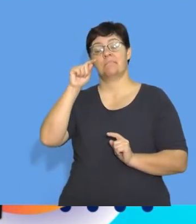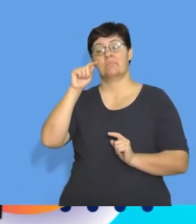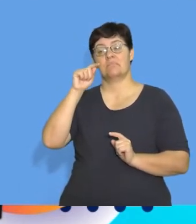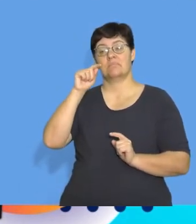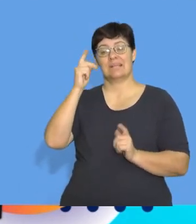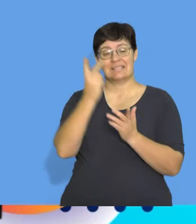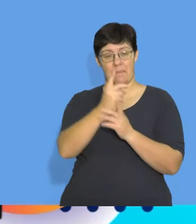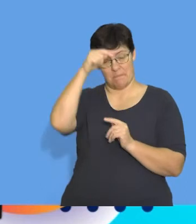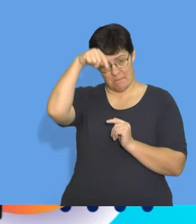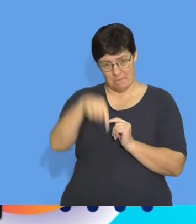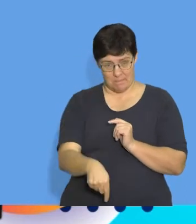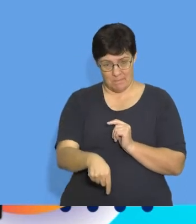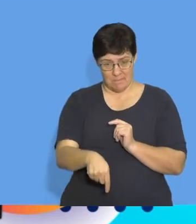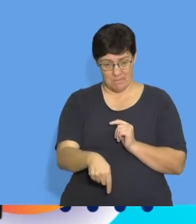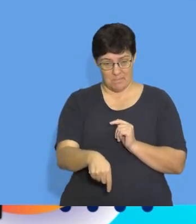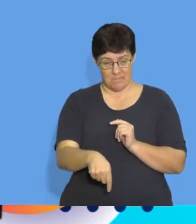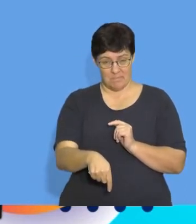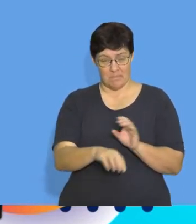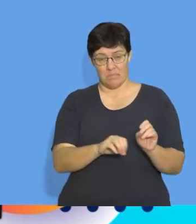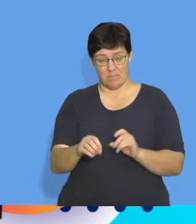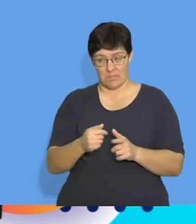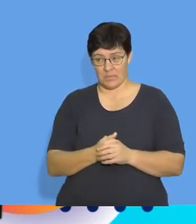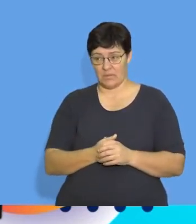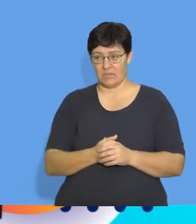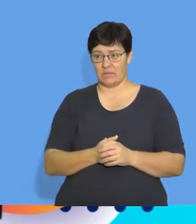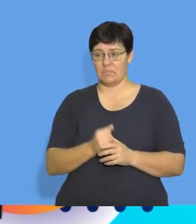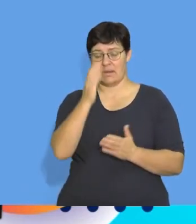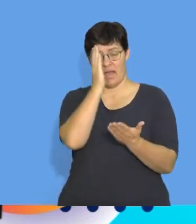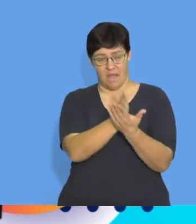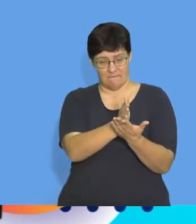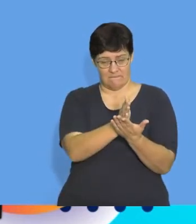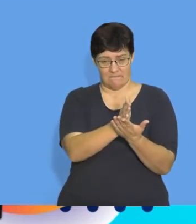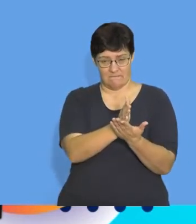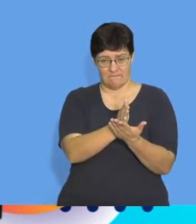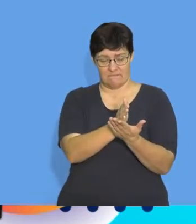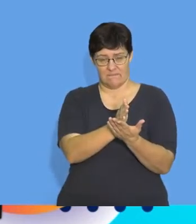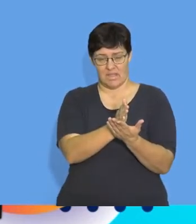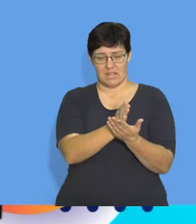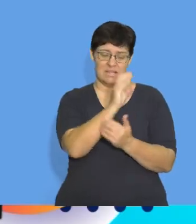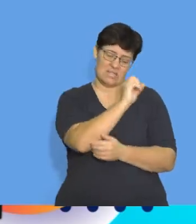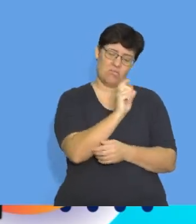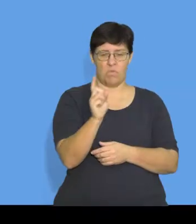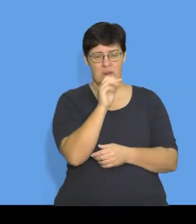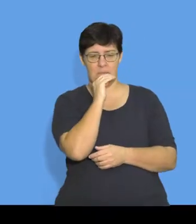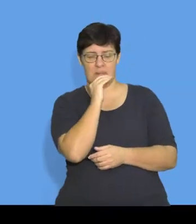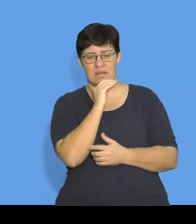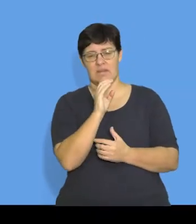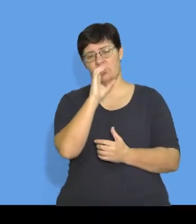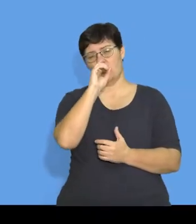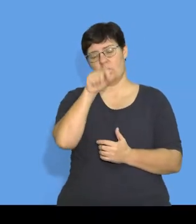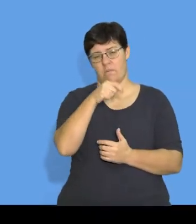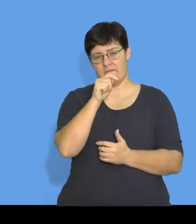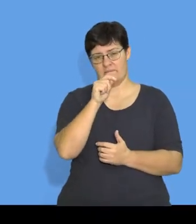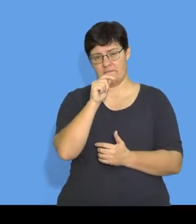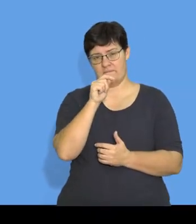time it takes to get to the bottom of the motion. So it's halfway between 0 and 1, and halfway